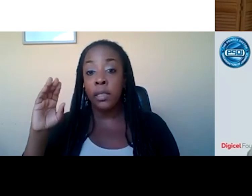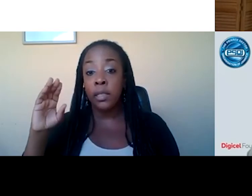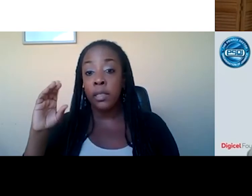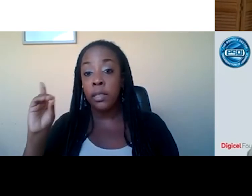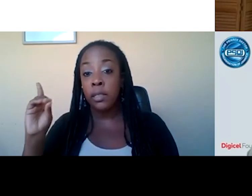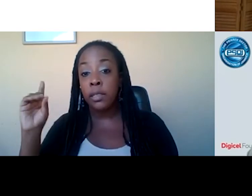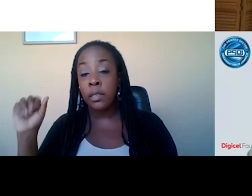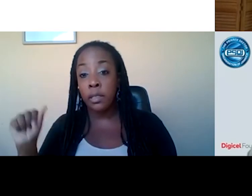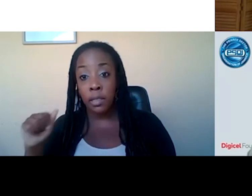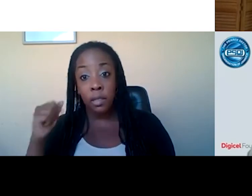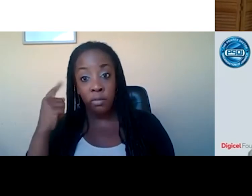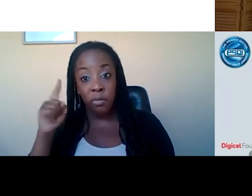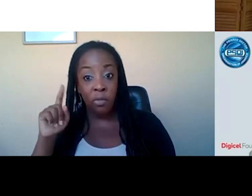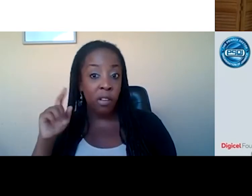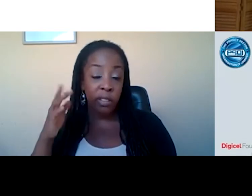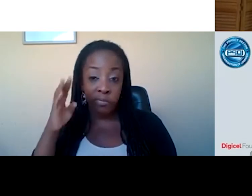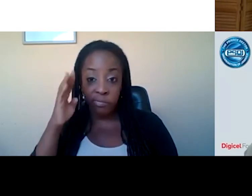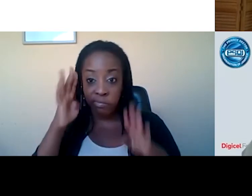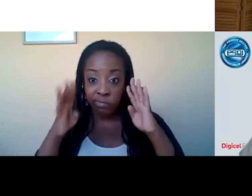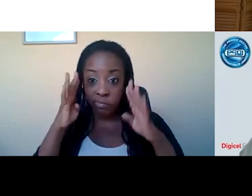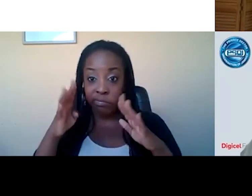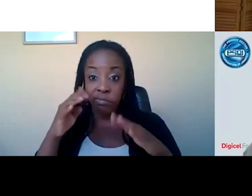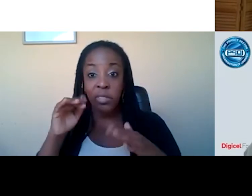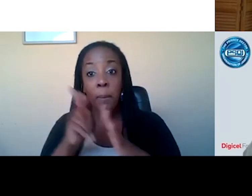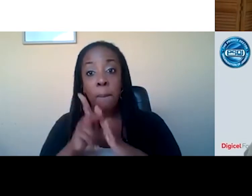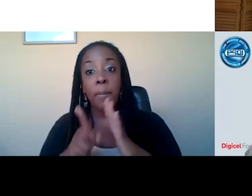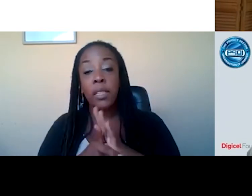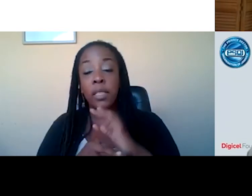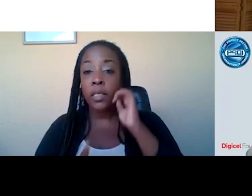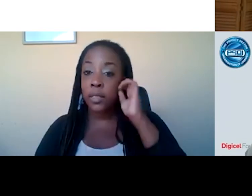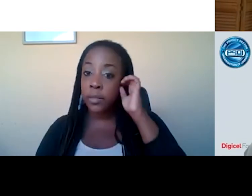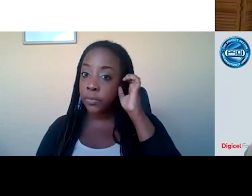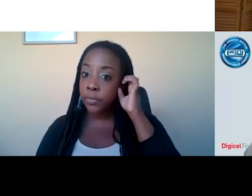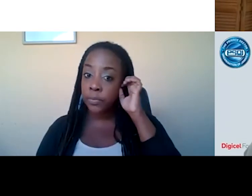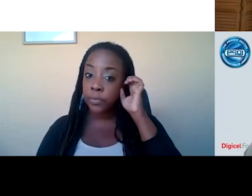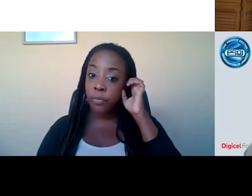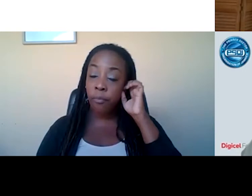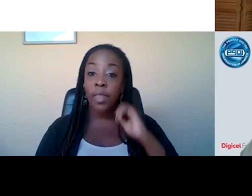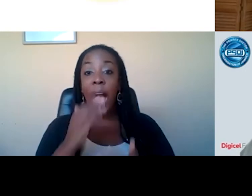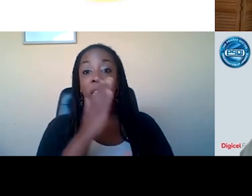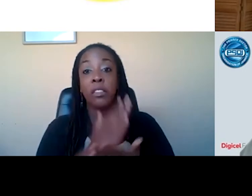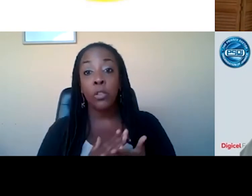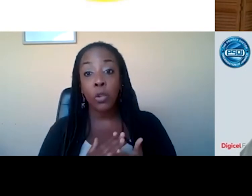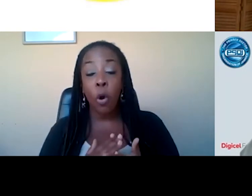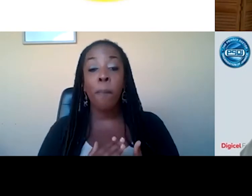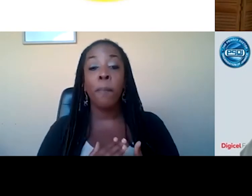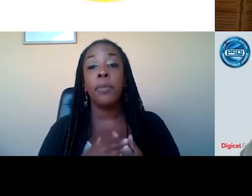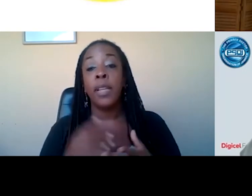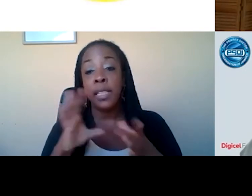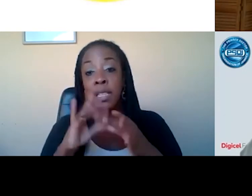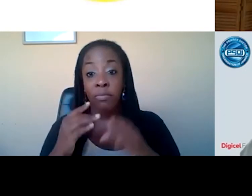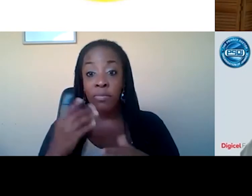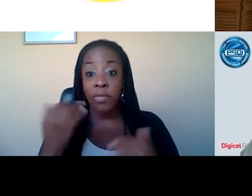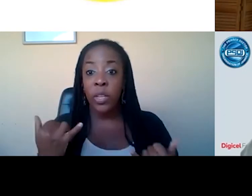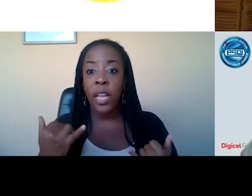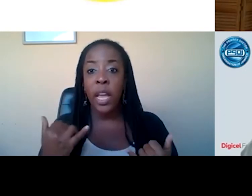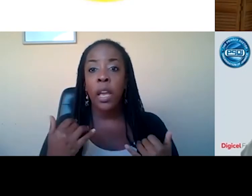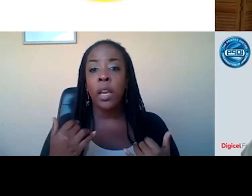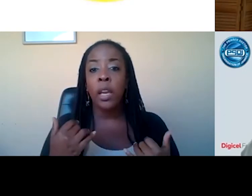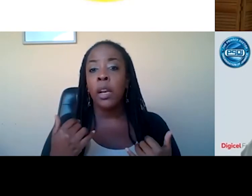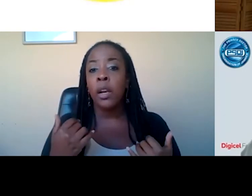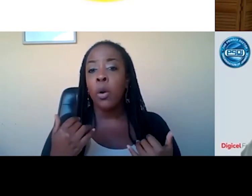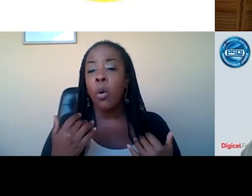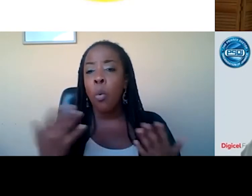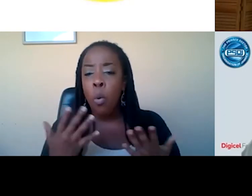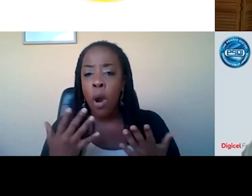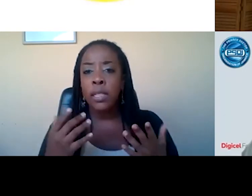those policies. So they do not need to. And some of the things that I mentioned today, when you're thinking about a policy, what are some of the things that are